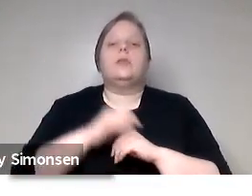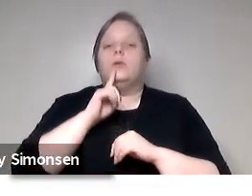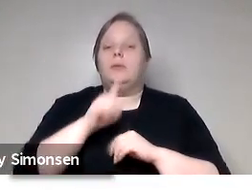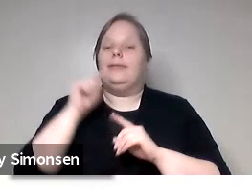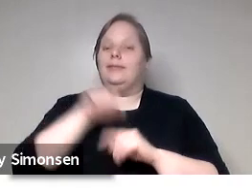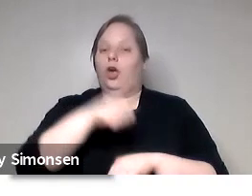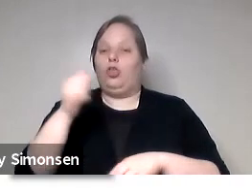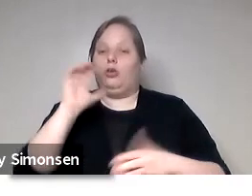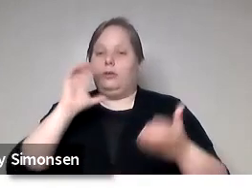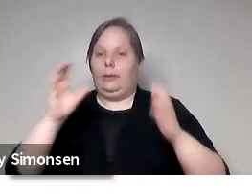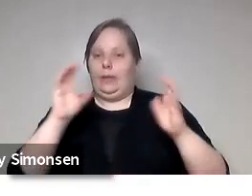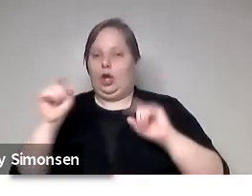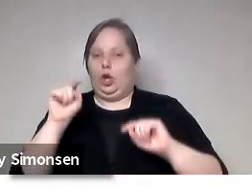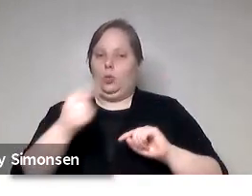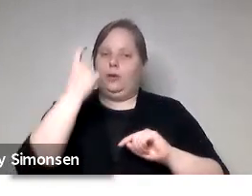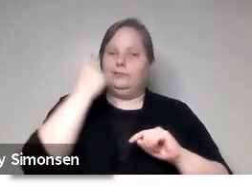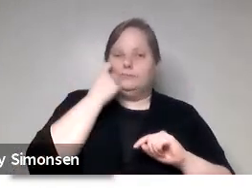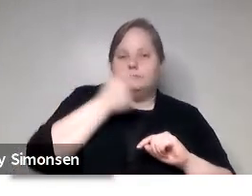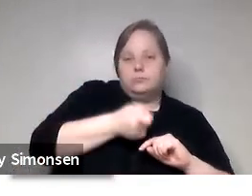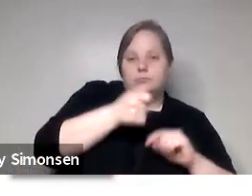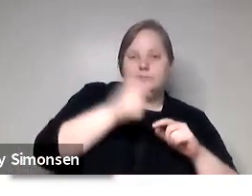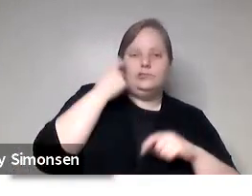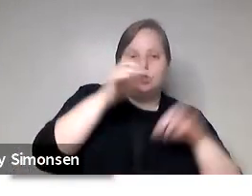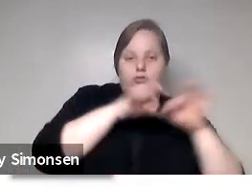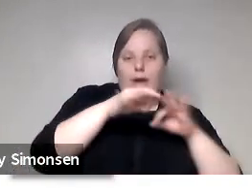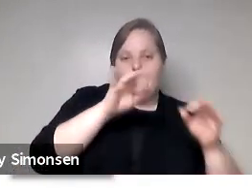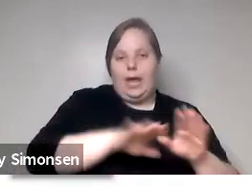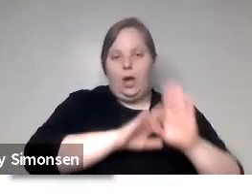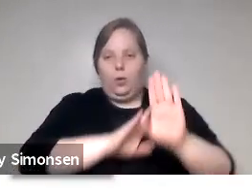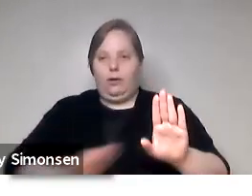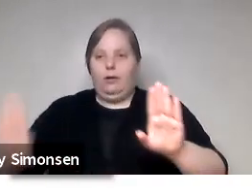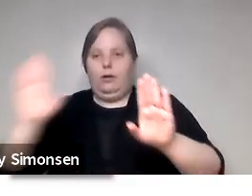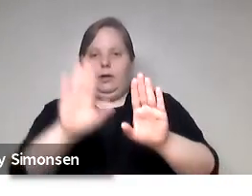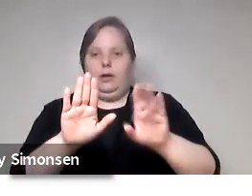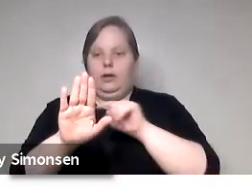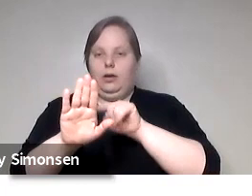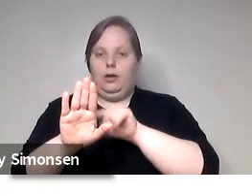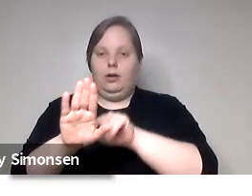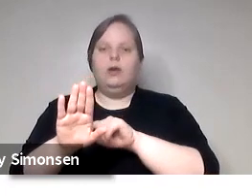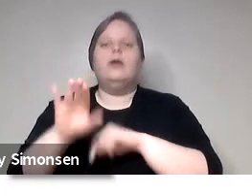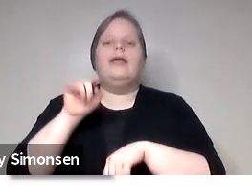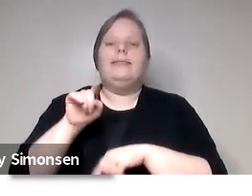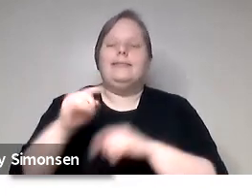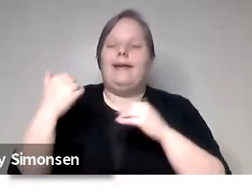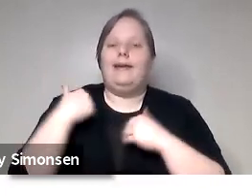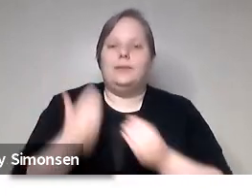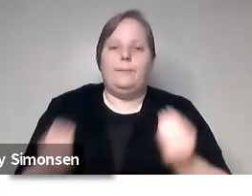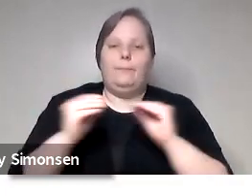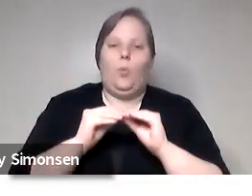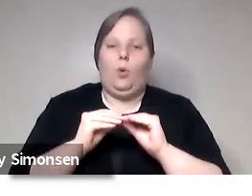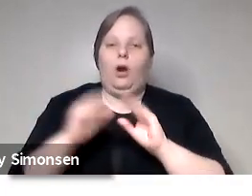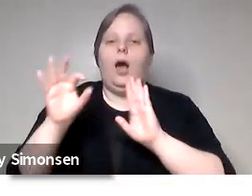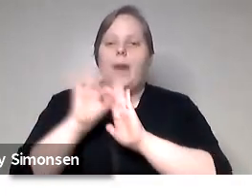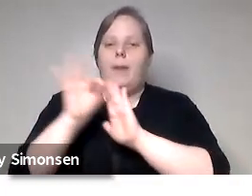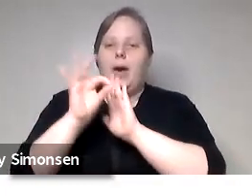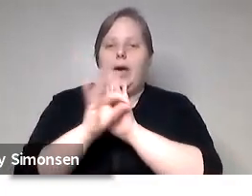have the remote I just described to you, and now I have the remote next to it that has just about